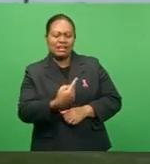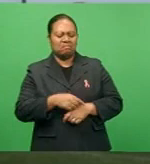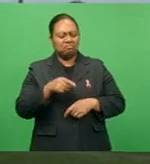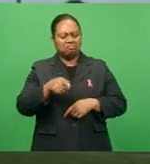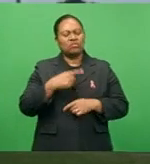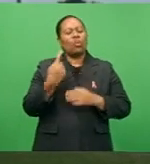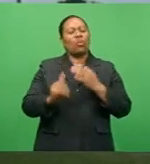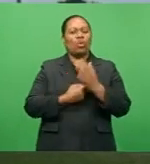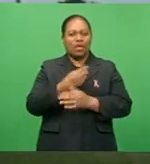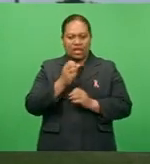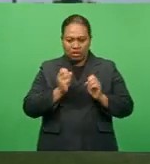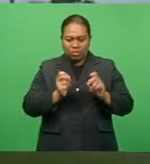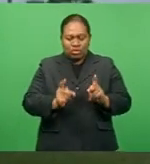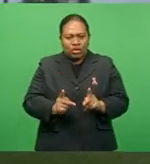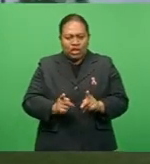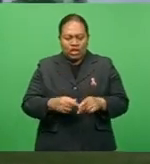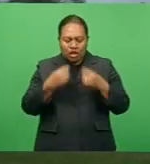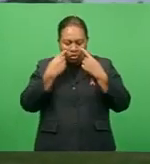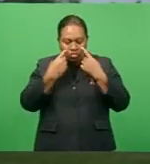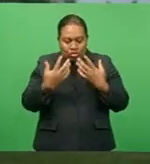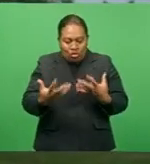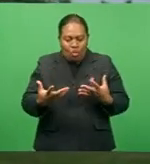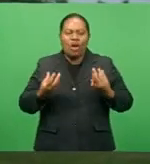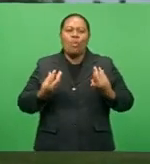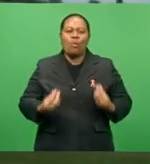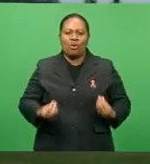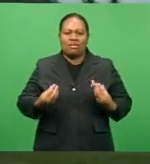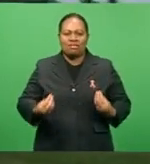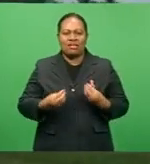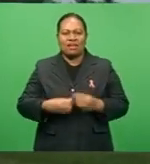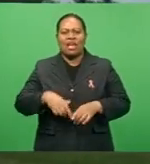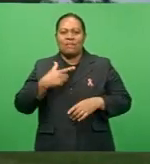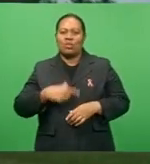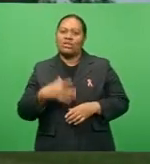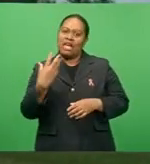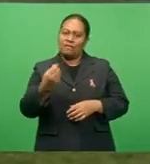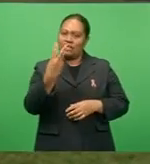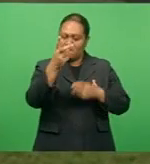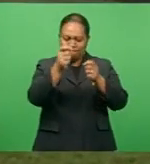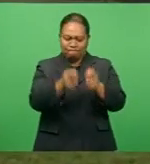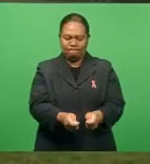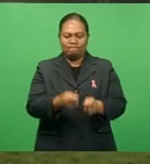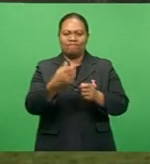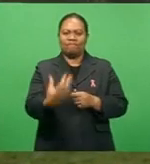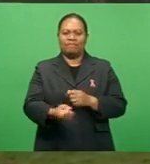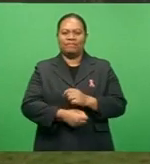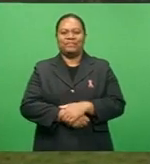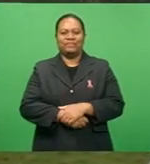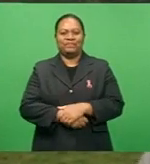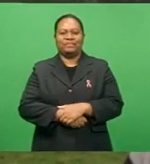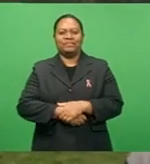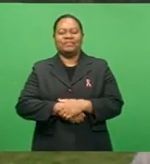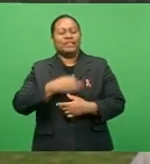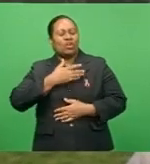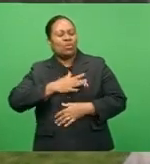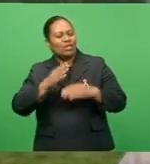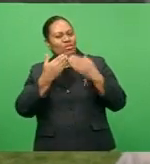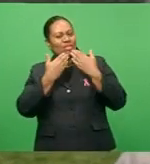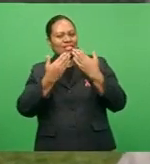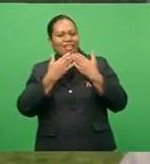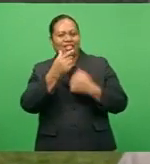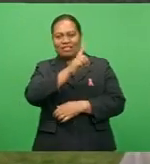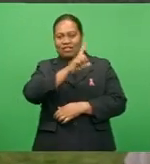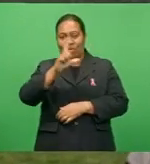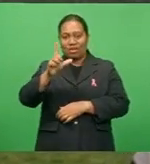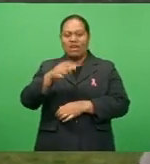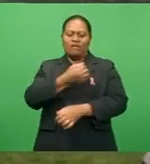be relegated to the Vanua Championship next season. Aquila Dama, FBC Sports. A swift second-half change in the